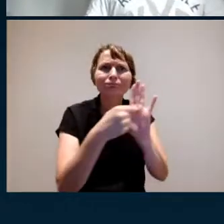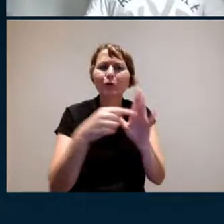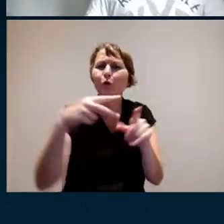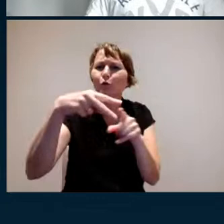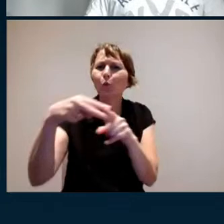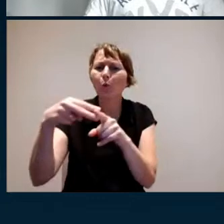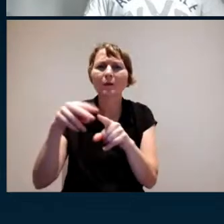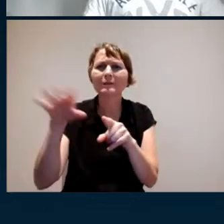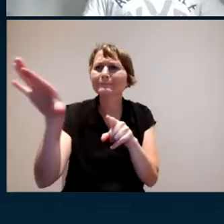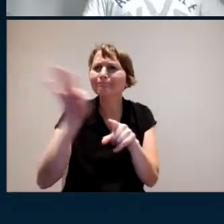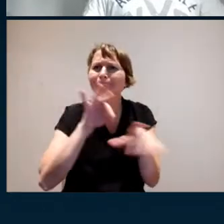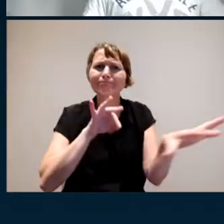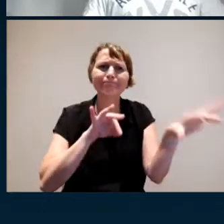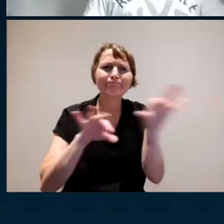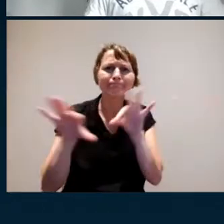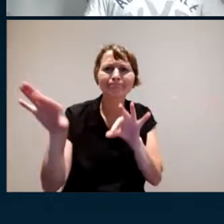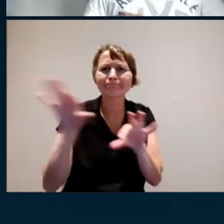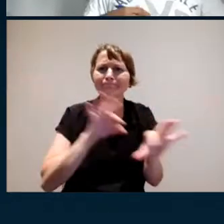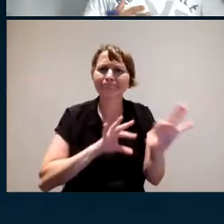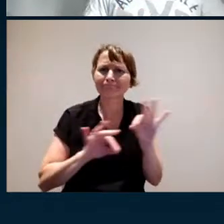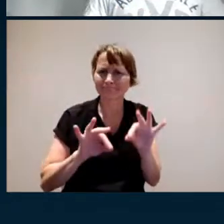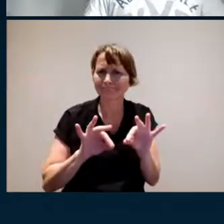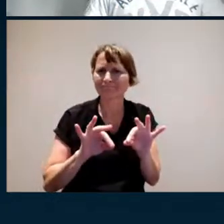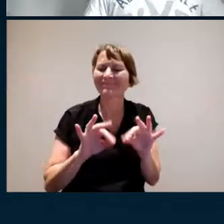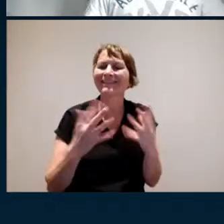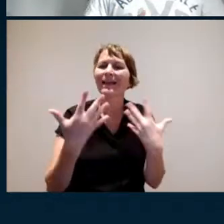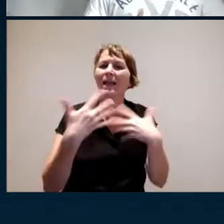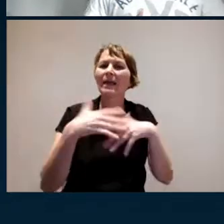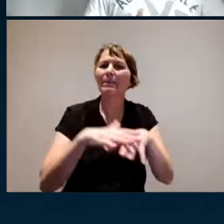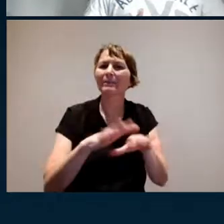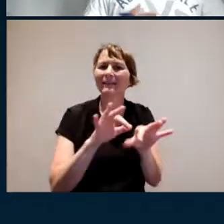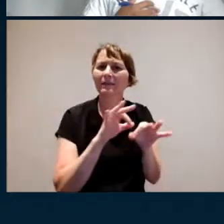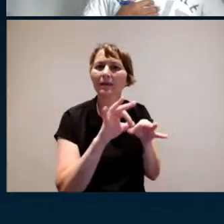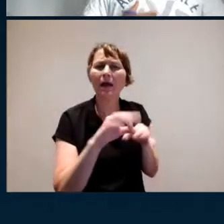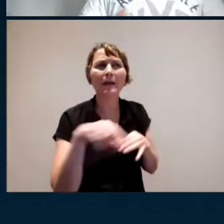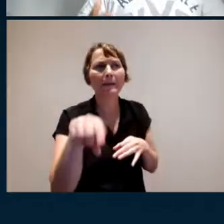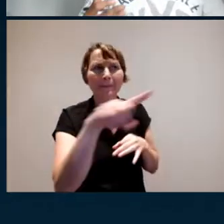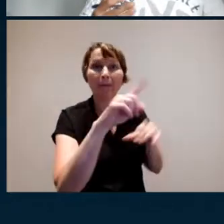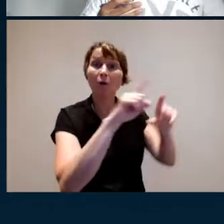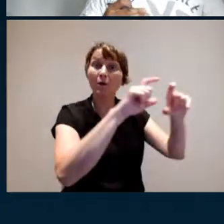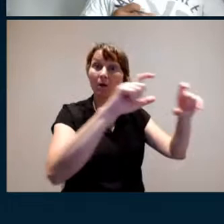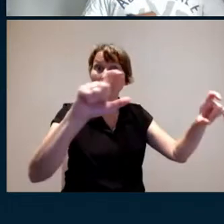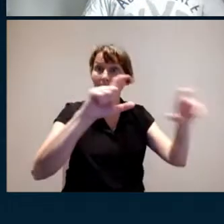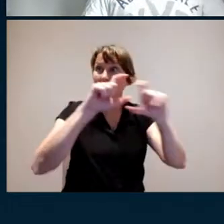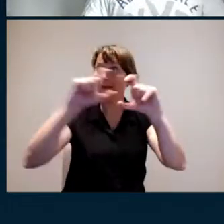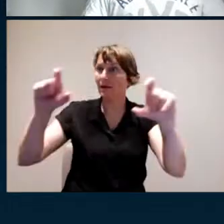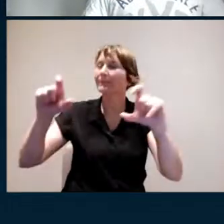implementation guidelines for organizations